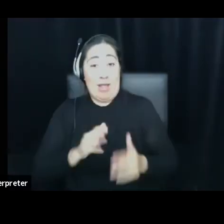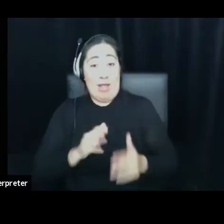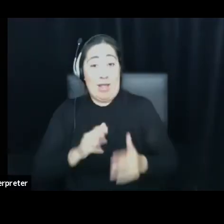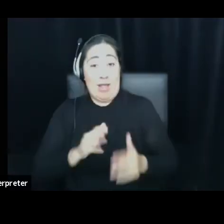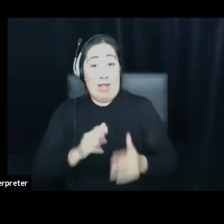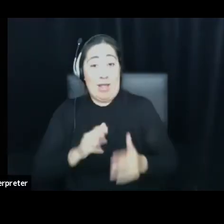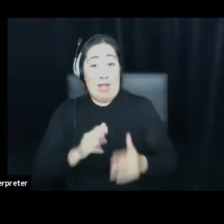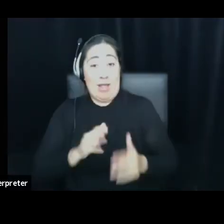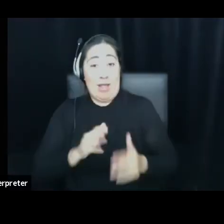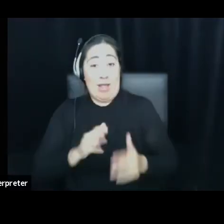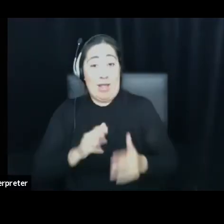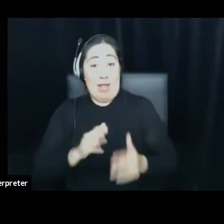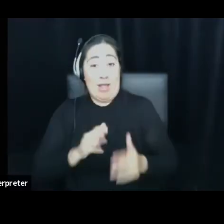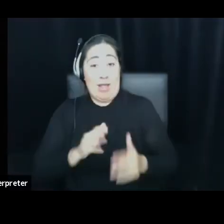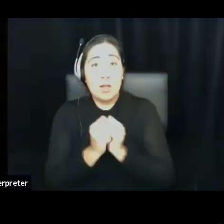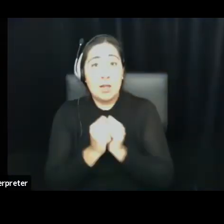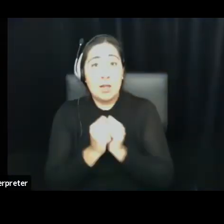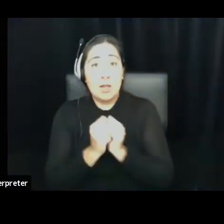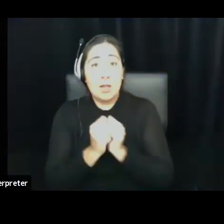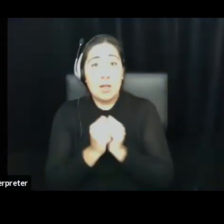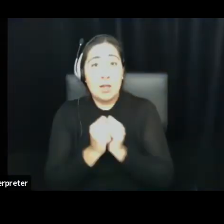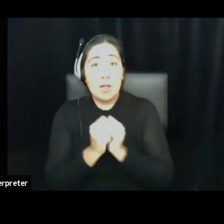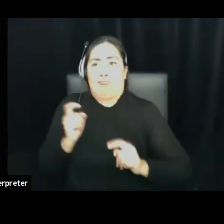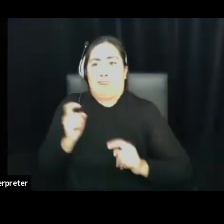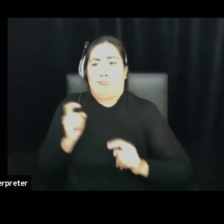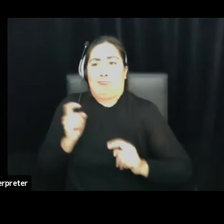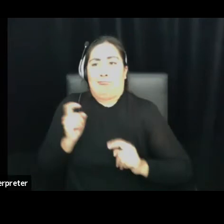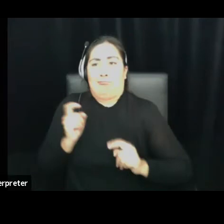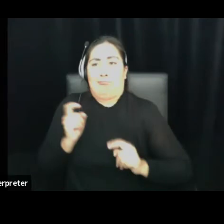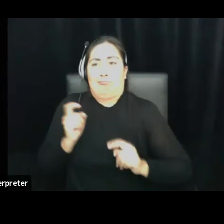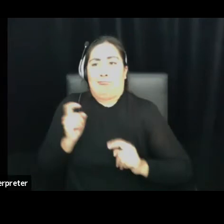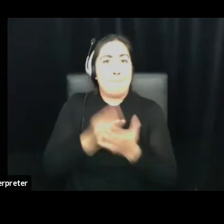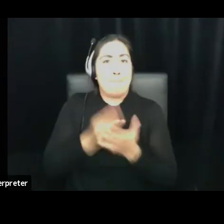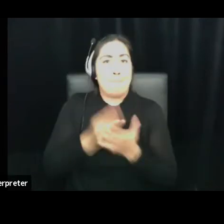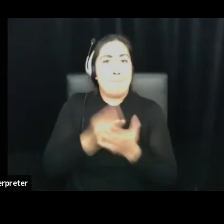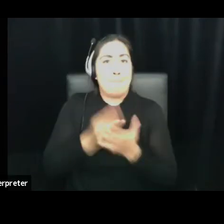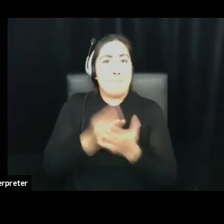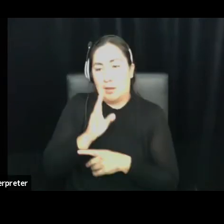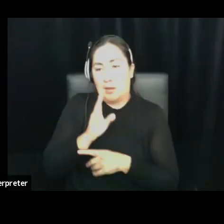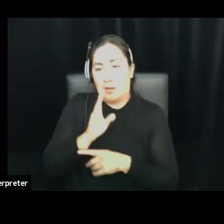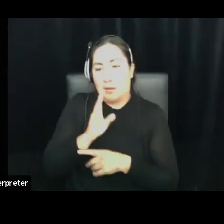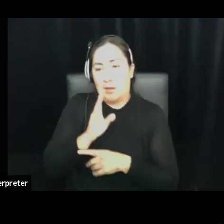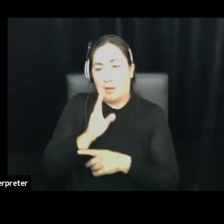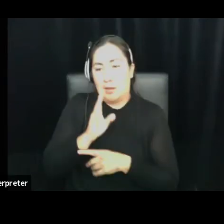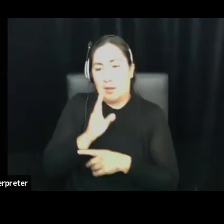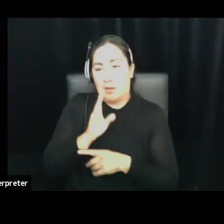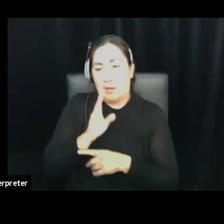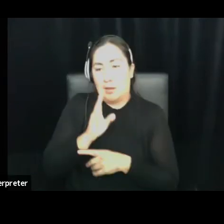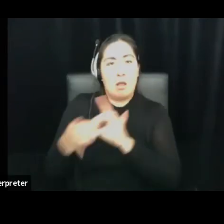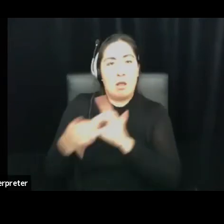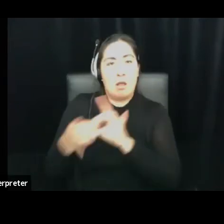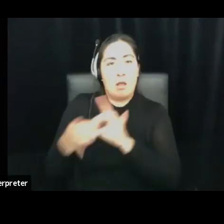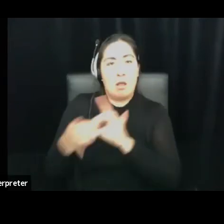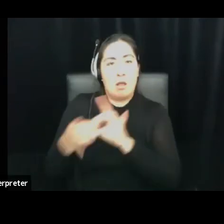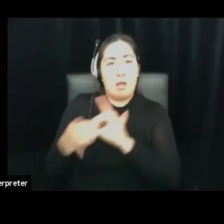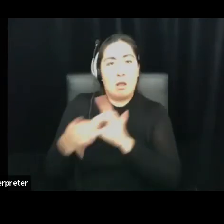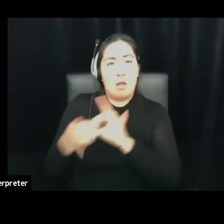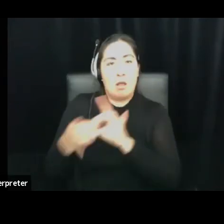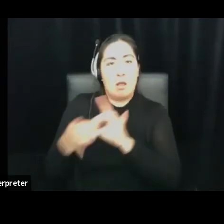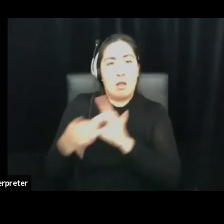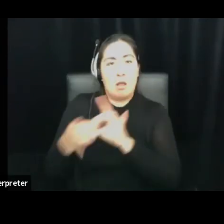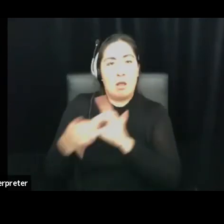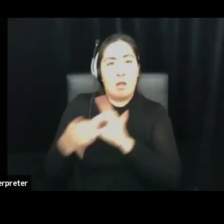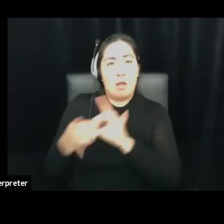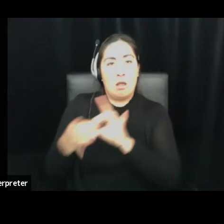privilege and unearned wealth. This happens in two ways for me. 0% interest